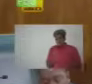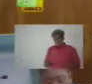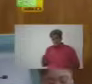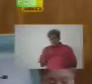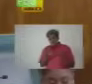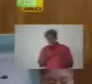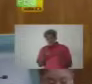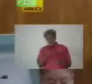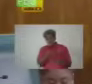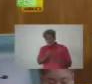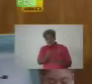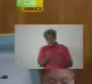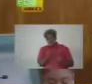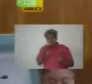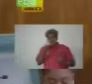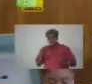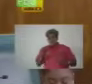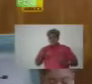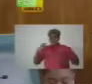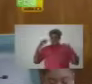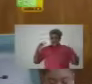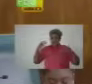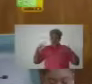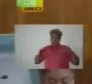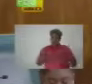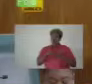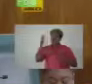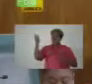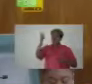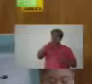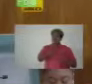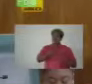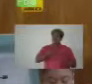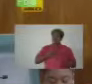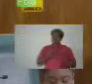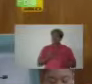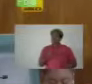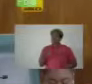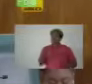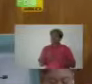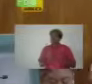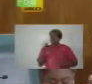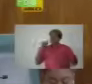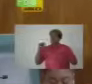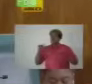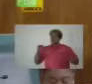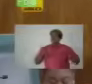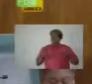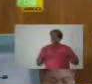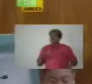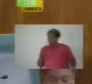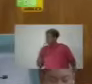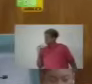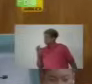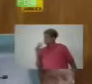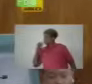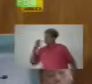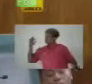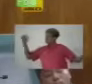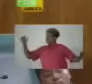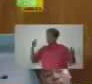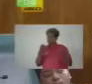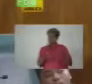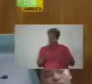the middle of the night, testing sound. They were out there, myself, being scientific about it. To say,